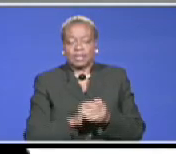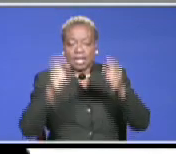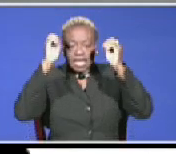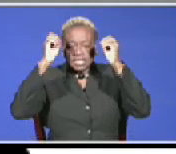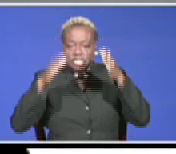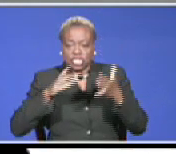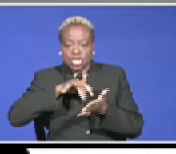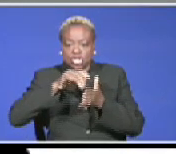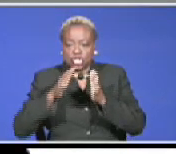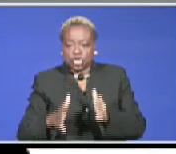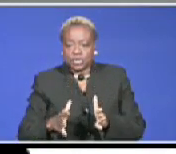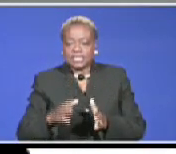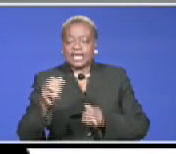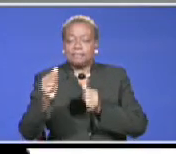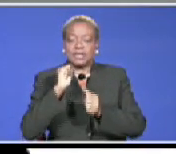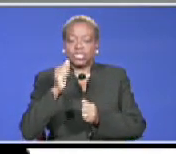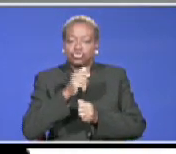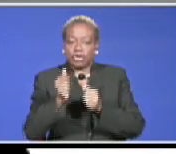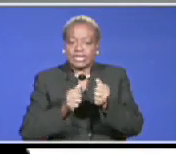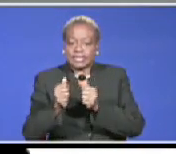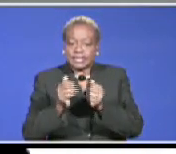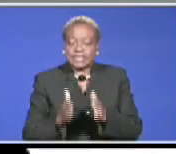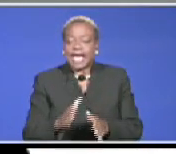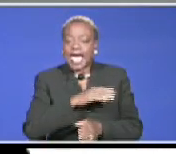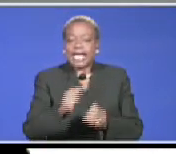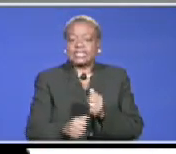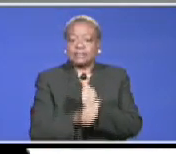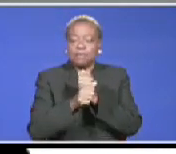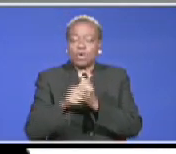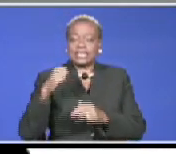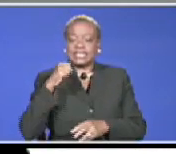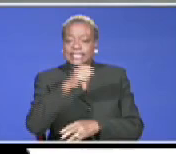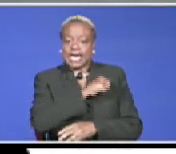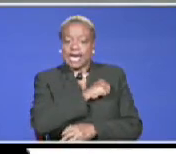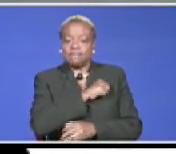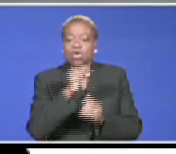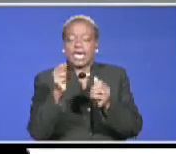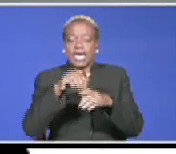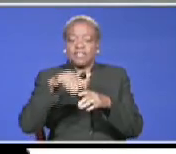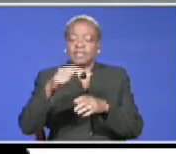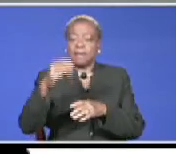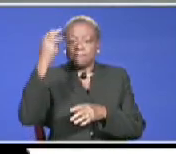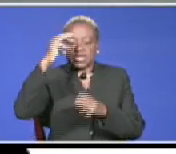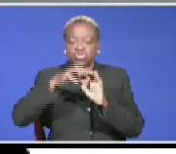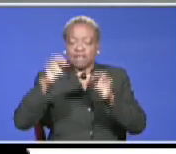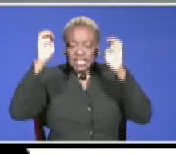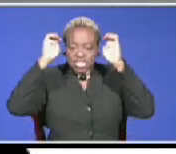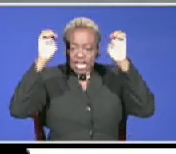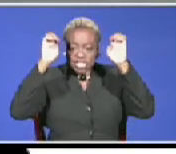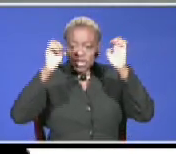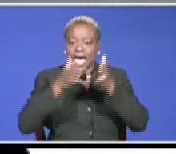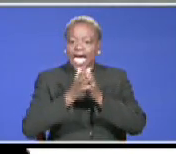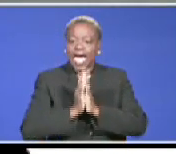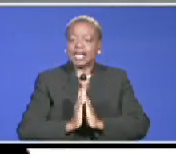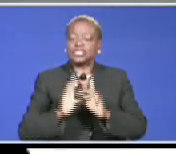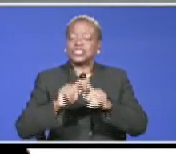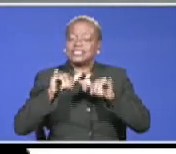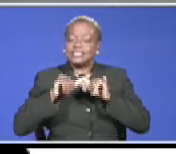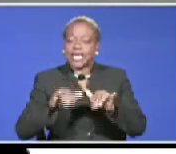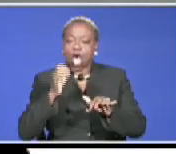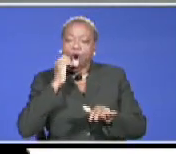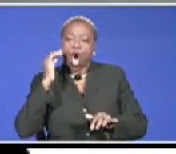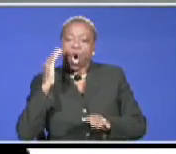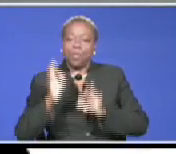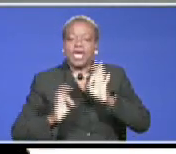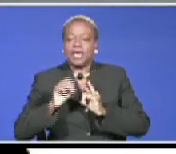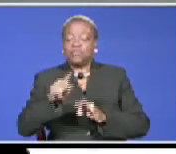Teachers, students, administrators, and support staff employed with the Ministry of Education are being asked to remain home if they're